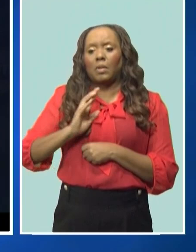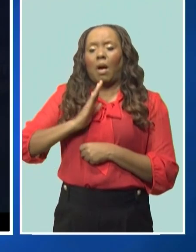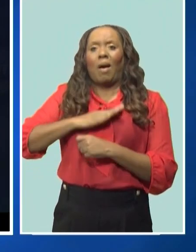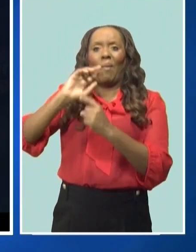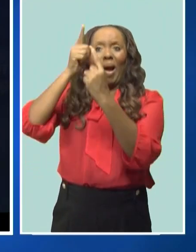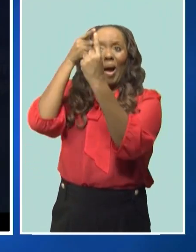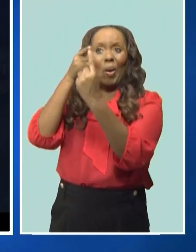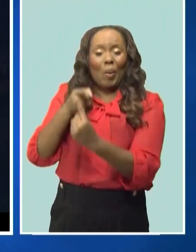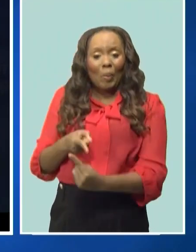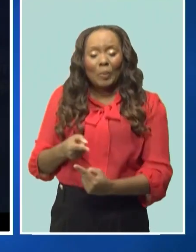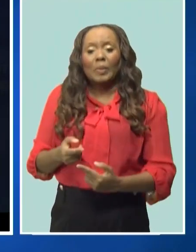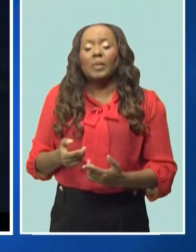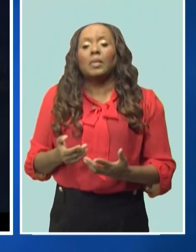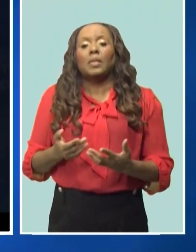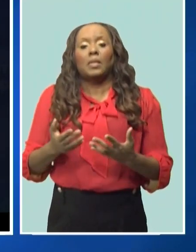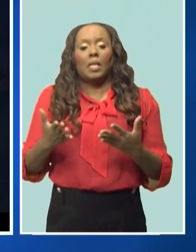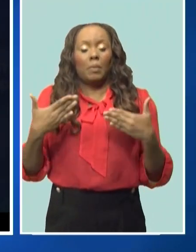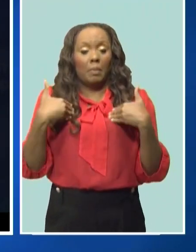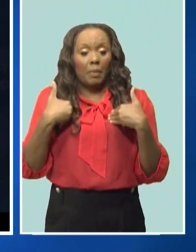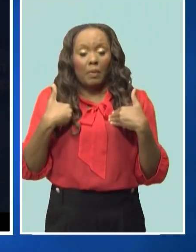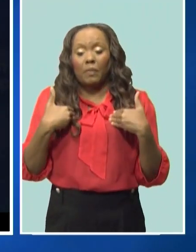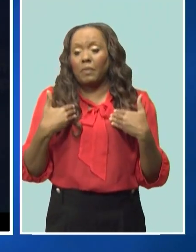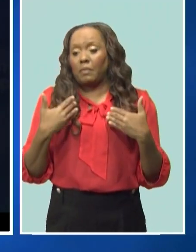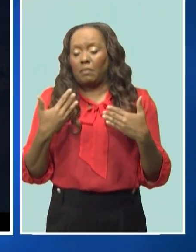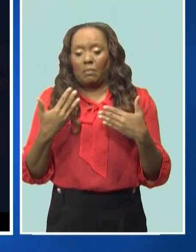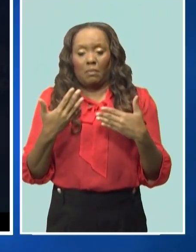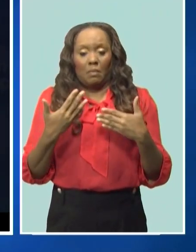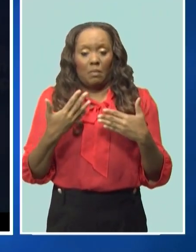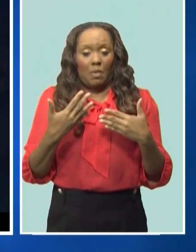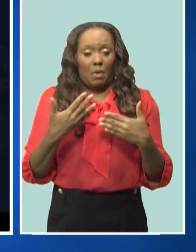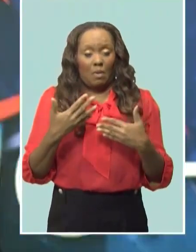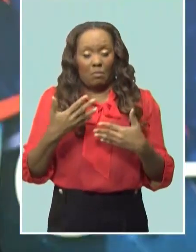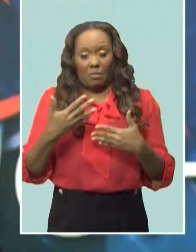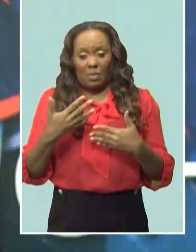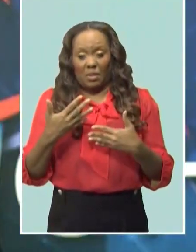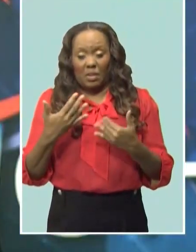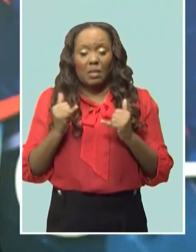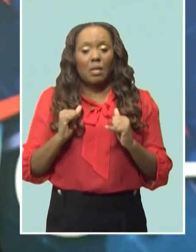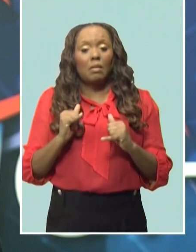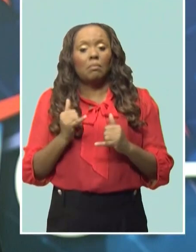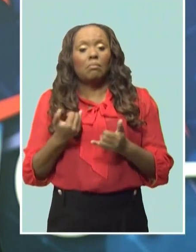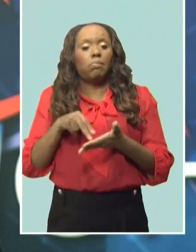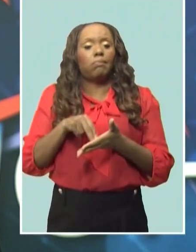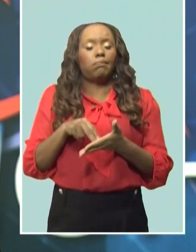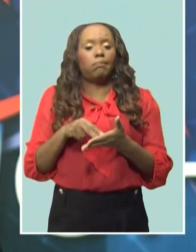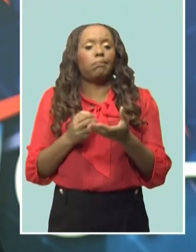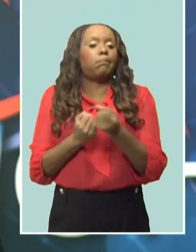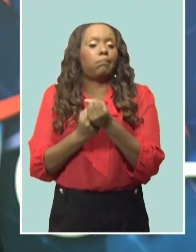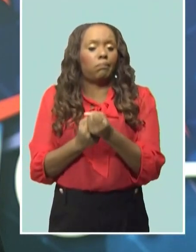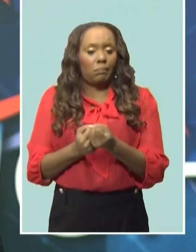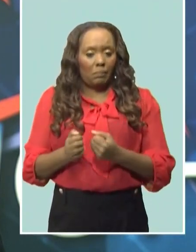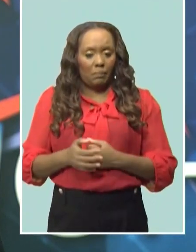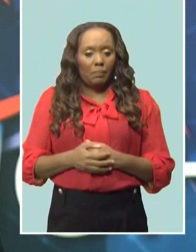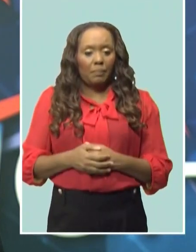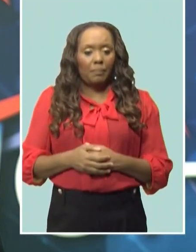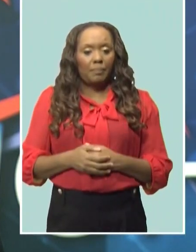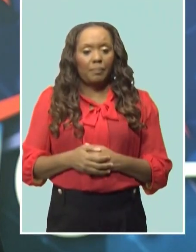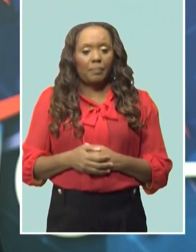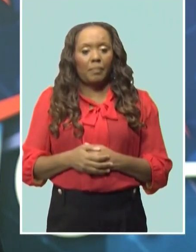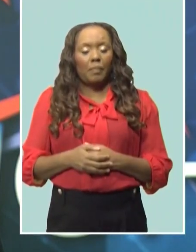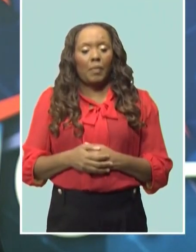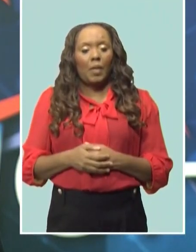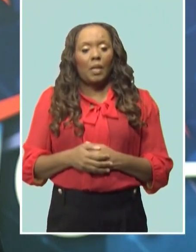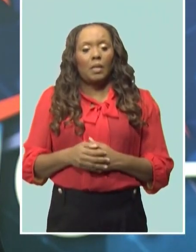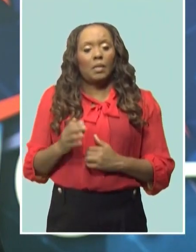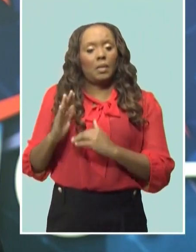being lost in the cacophony of competing interests. The developers of the proposed Hyatt Hotel have